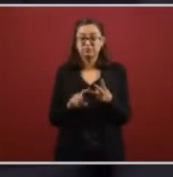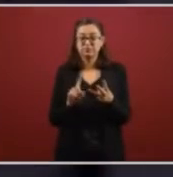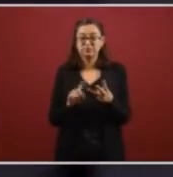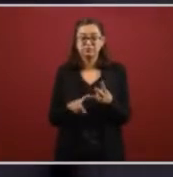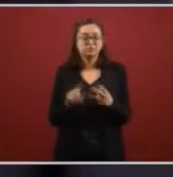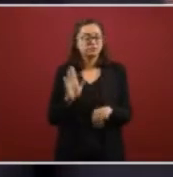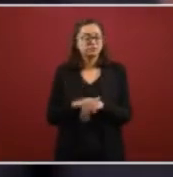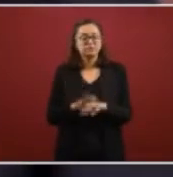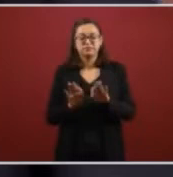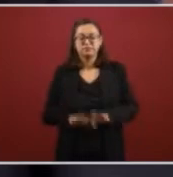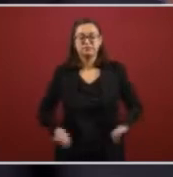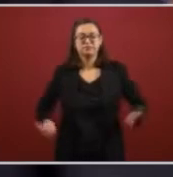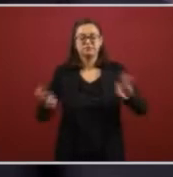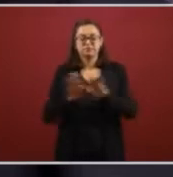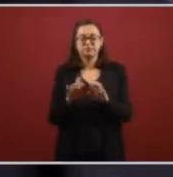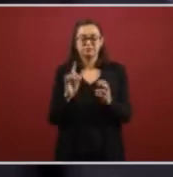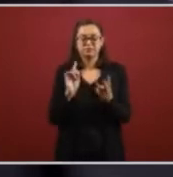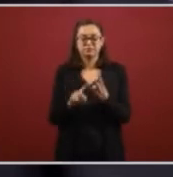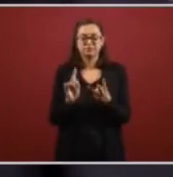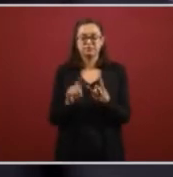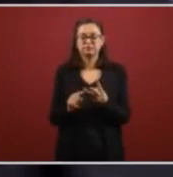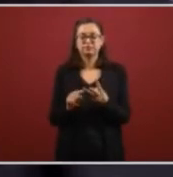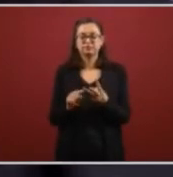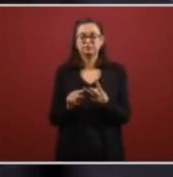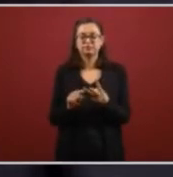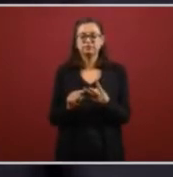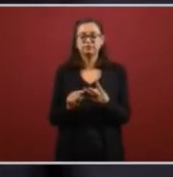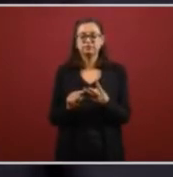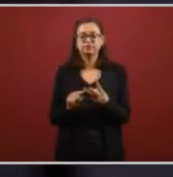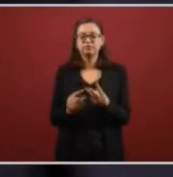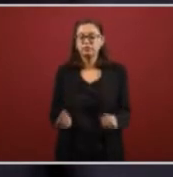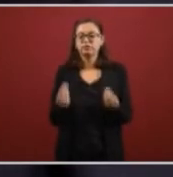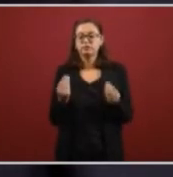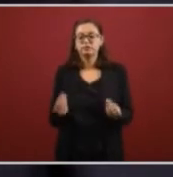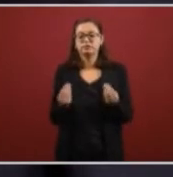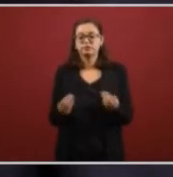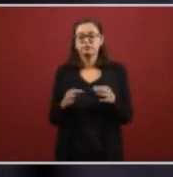third thing is, which is very important,